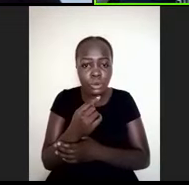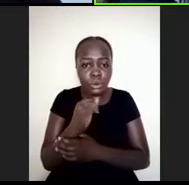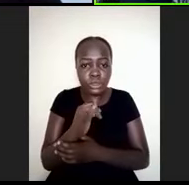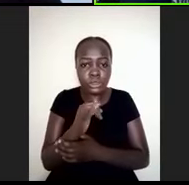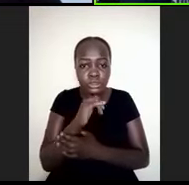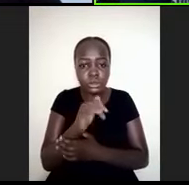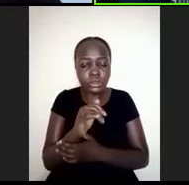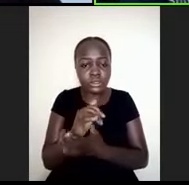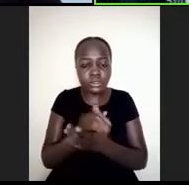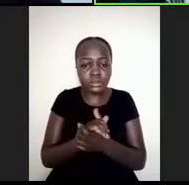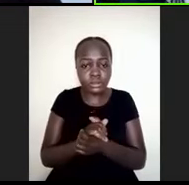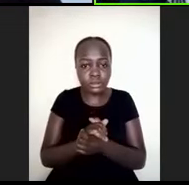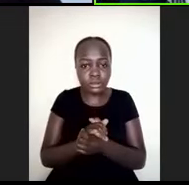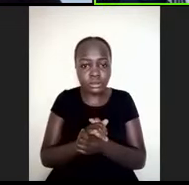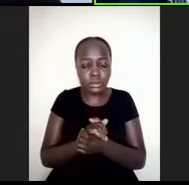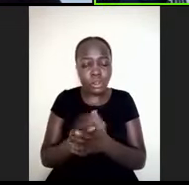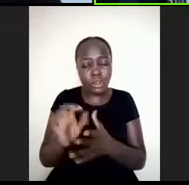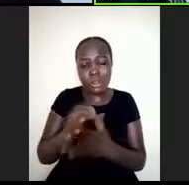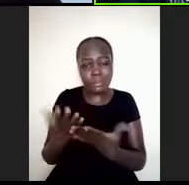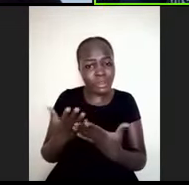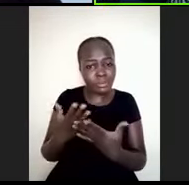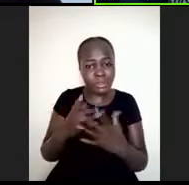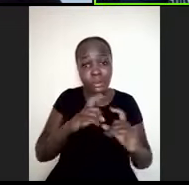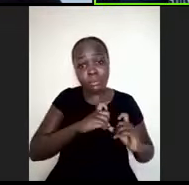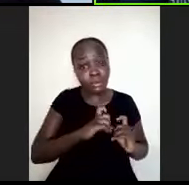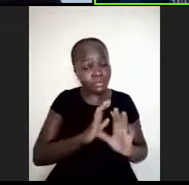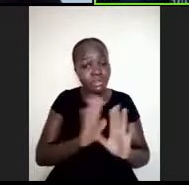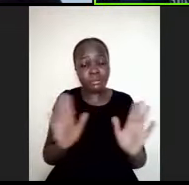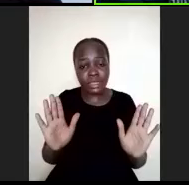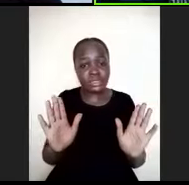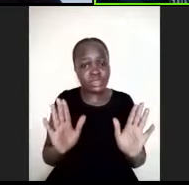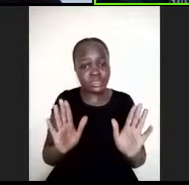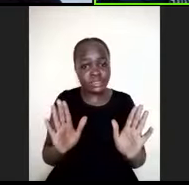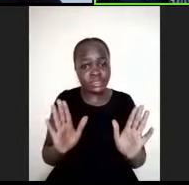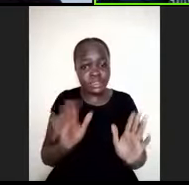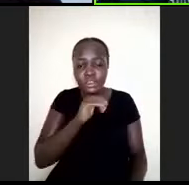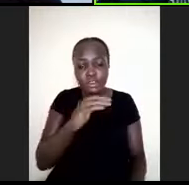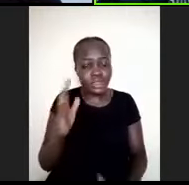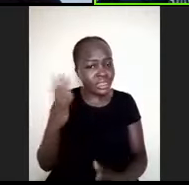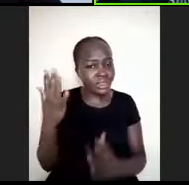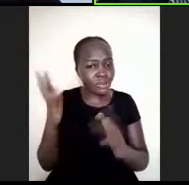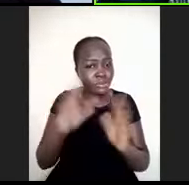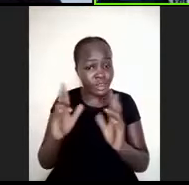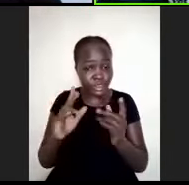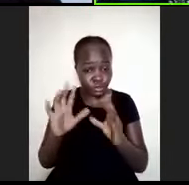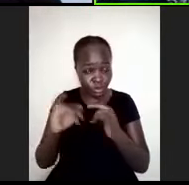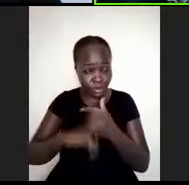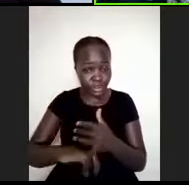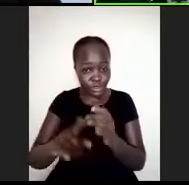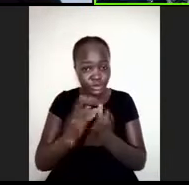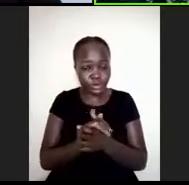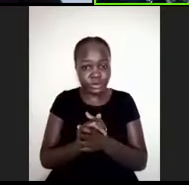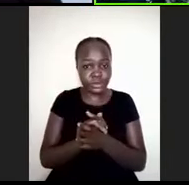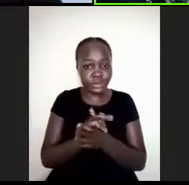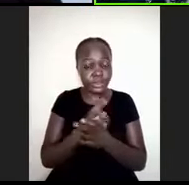Oh, it's my boyfriend. He's not ready to marry you. You're so